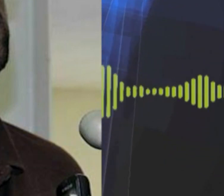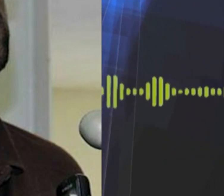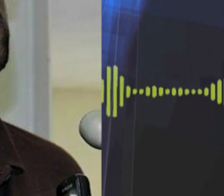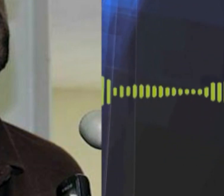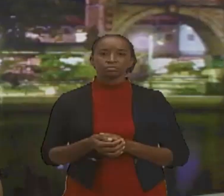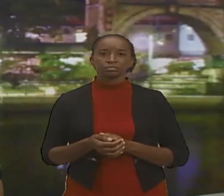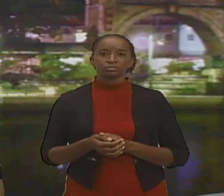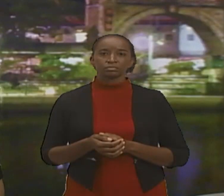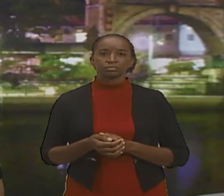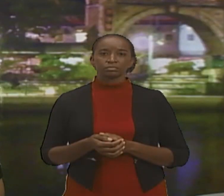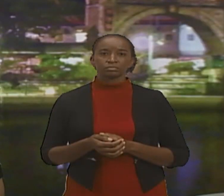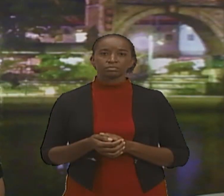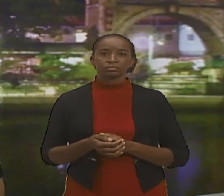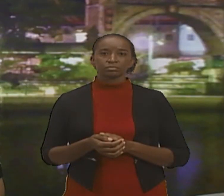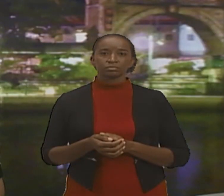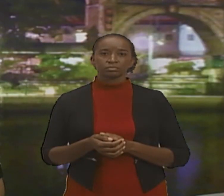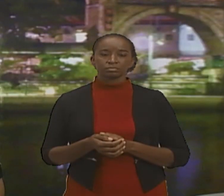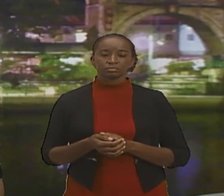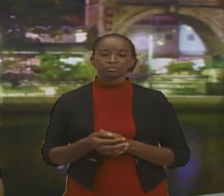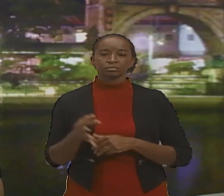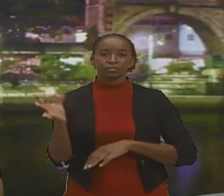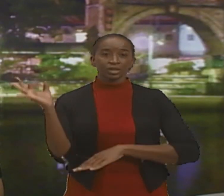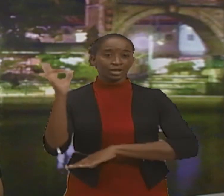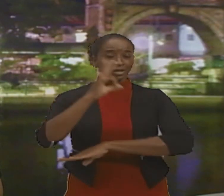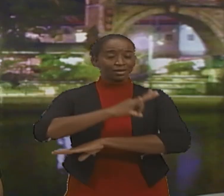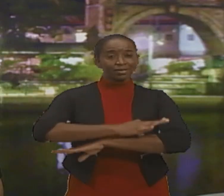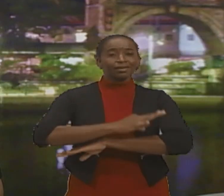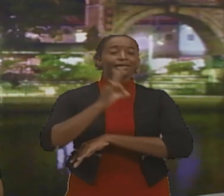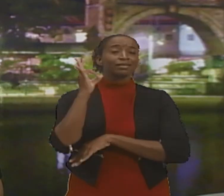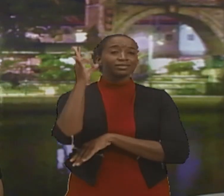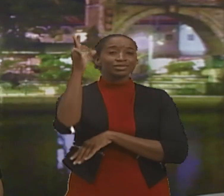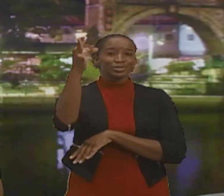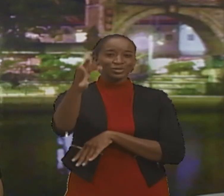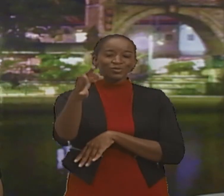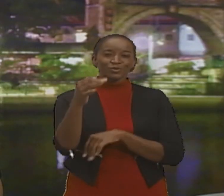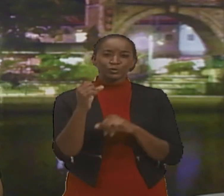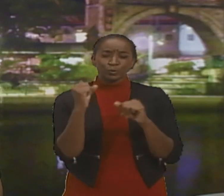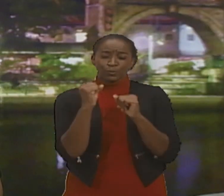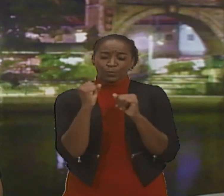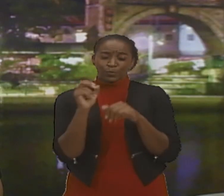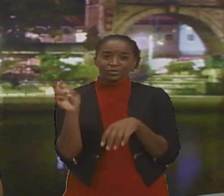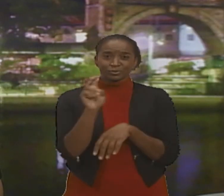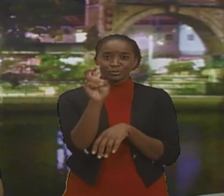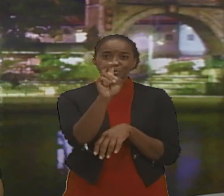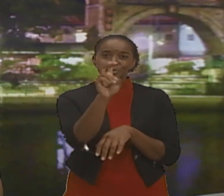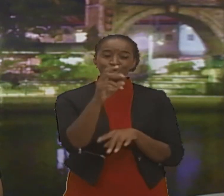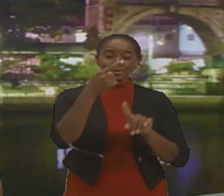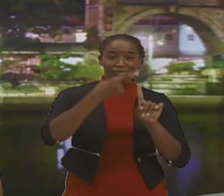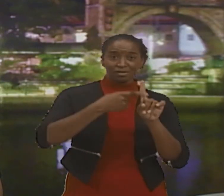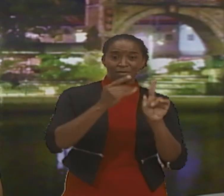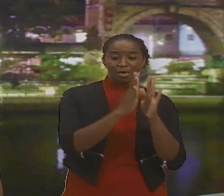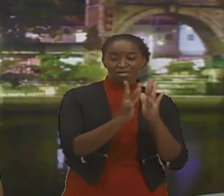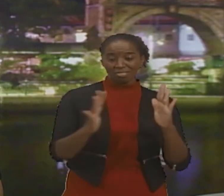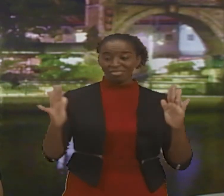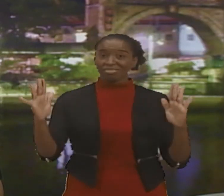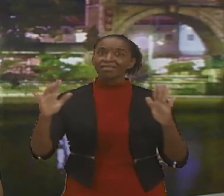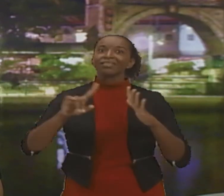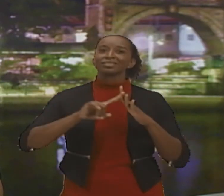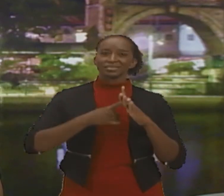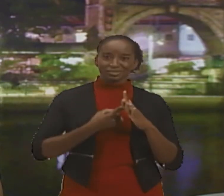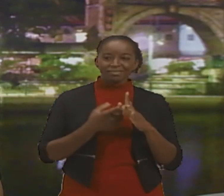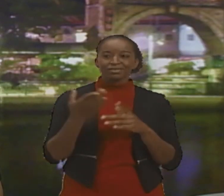yet been fleshed out. Well, with the official start only 9 days away, management at the Divi South Winds Hotel is looking forward